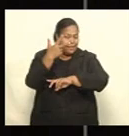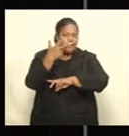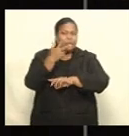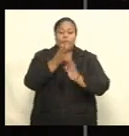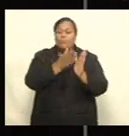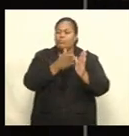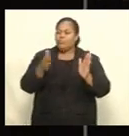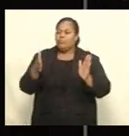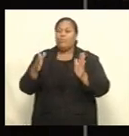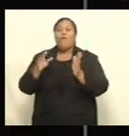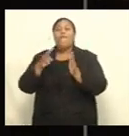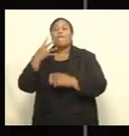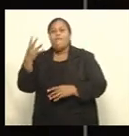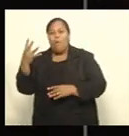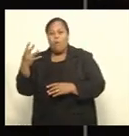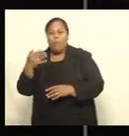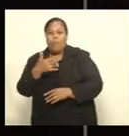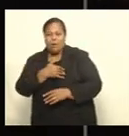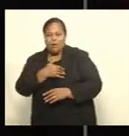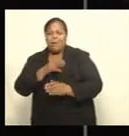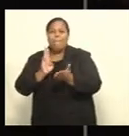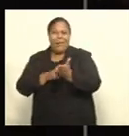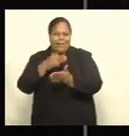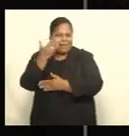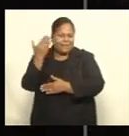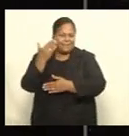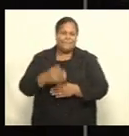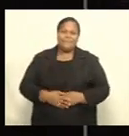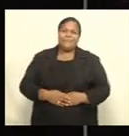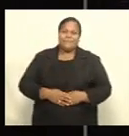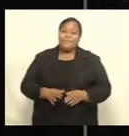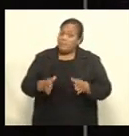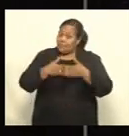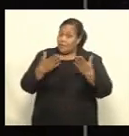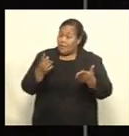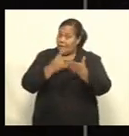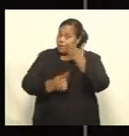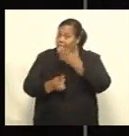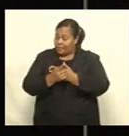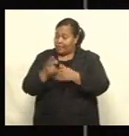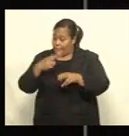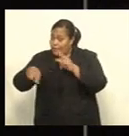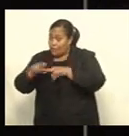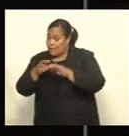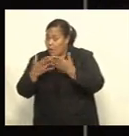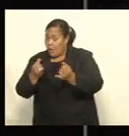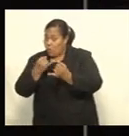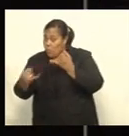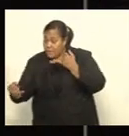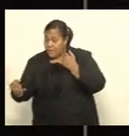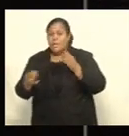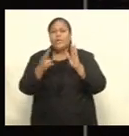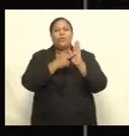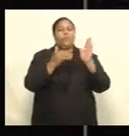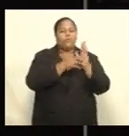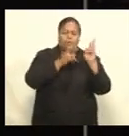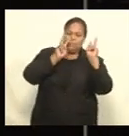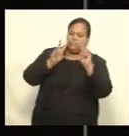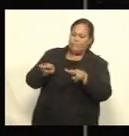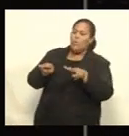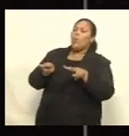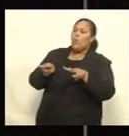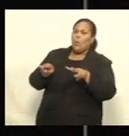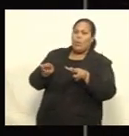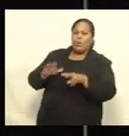Monday. The situation in Fiji is also gaining interest in New Zealand, with TVNZ's One News reporting on